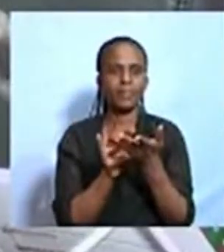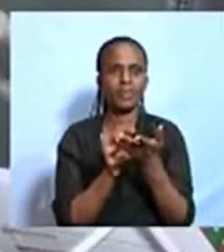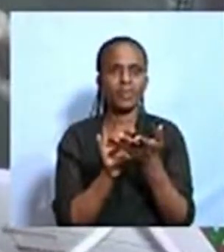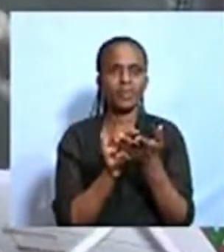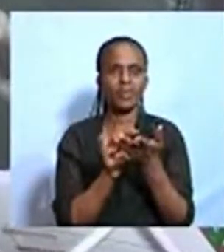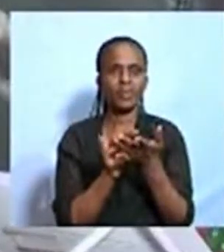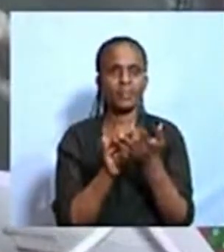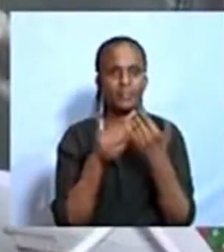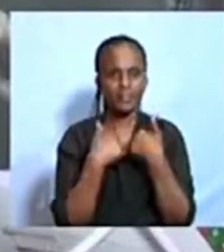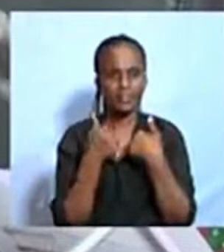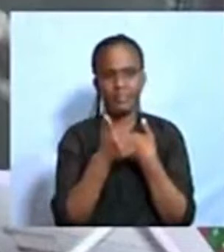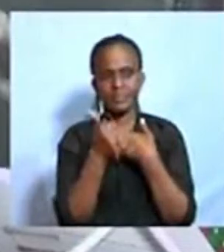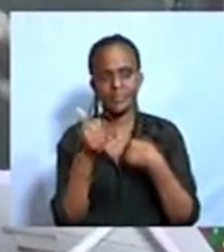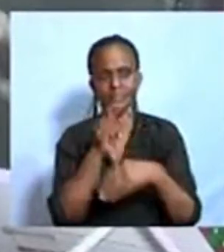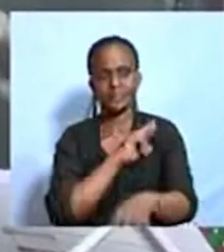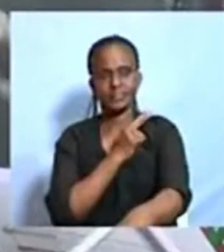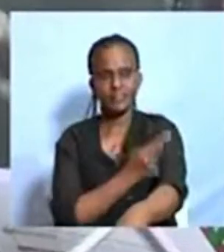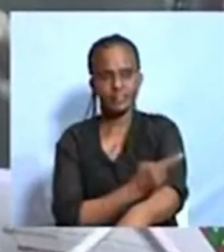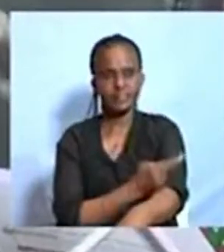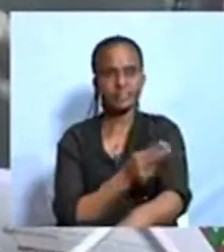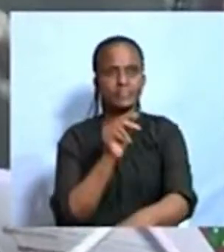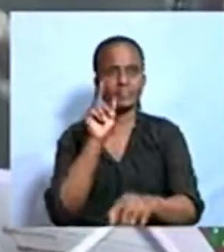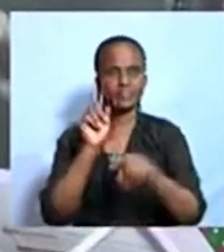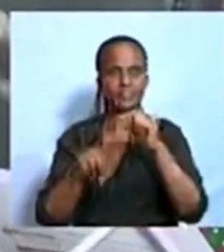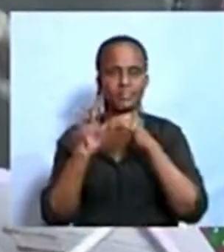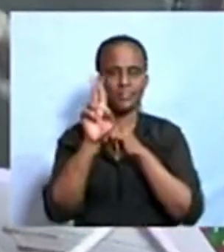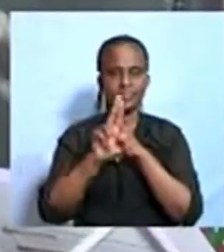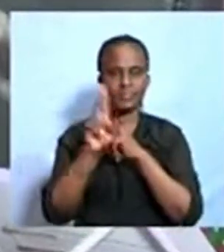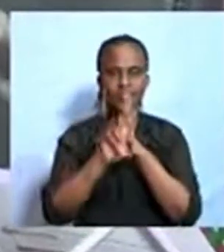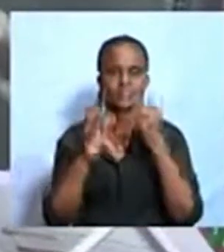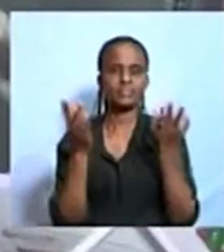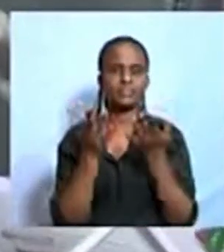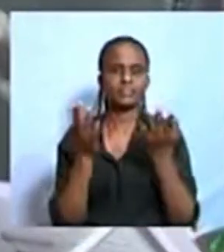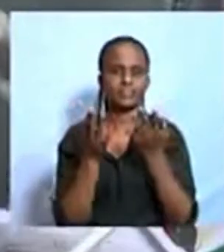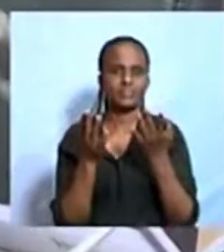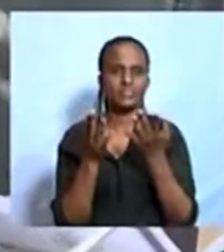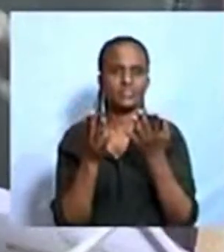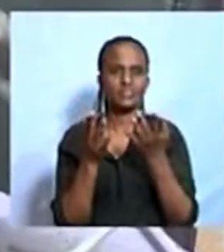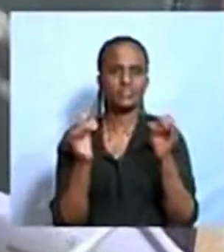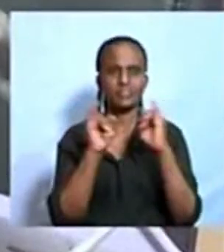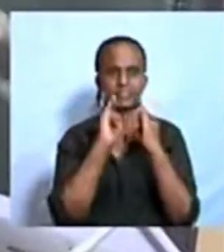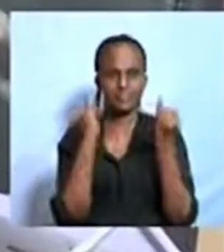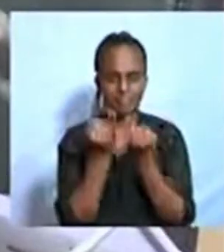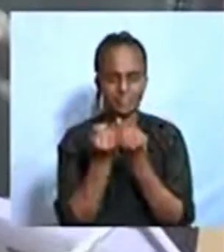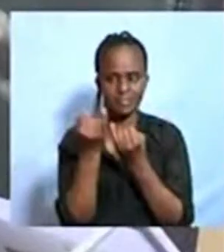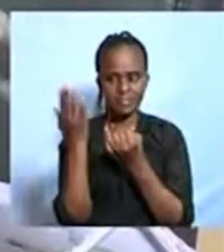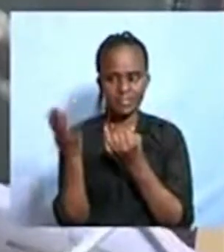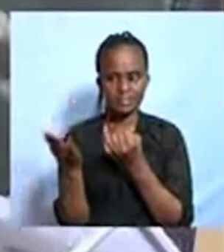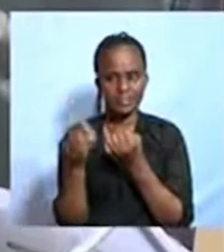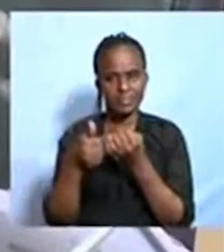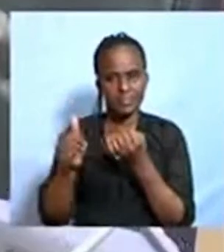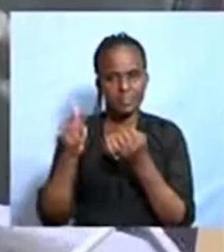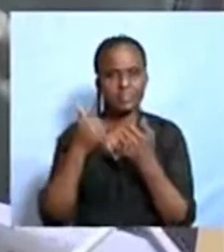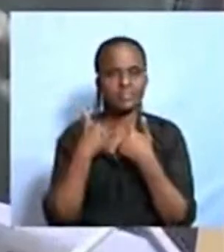have this other resource that may not be used. As an institution, do